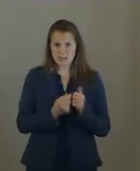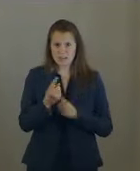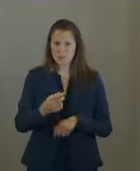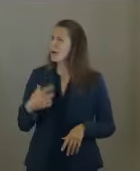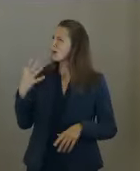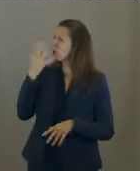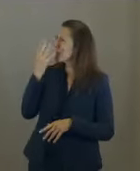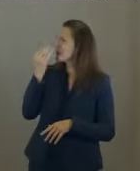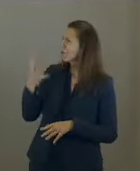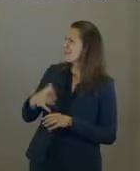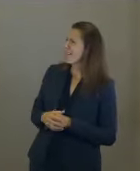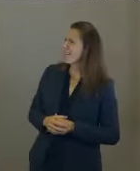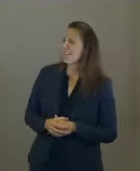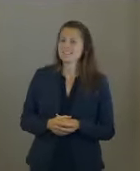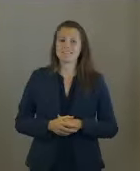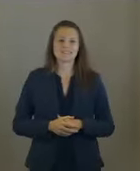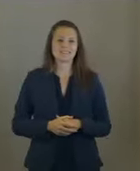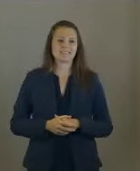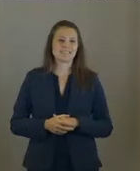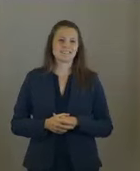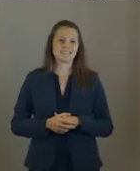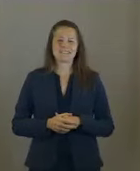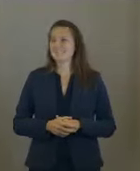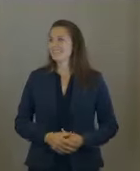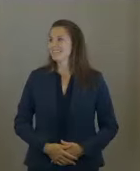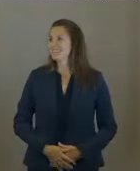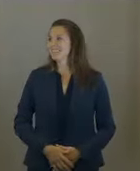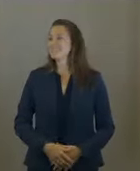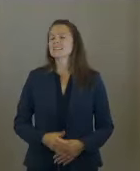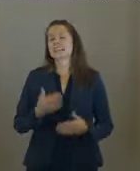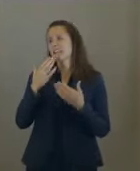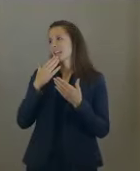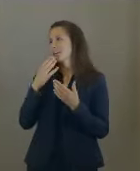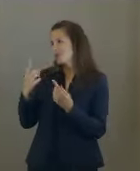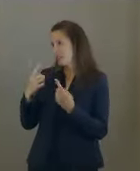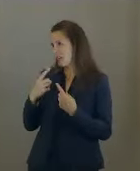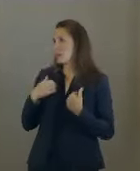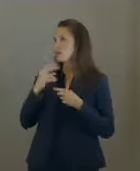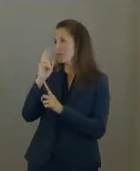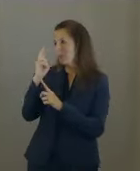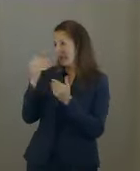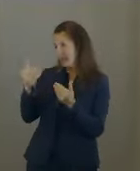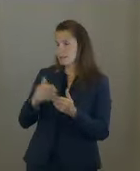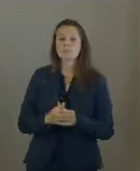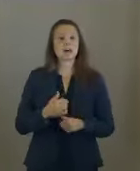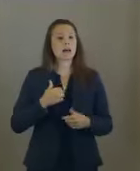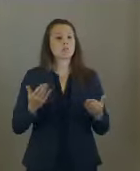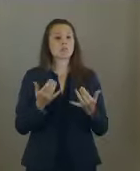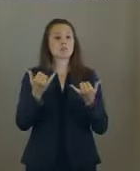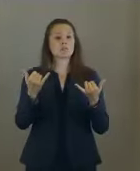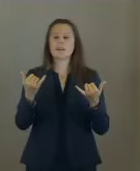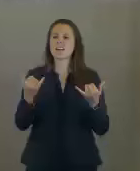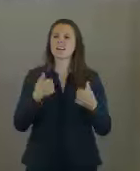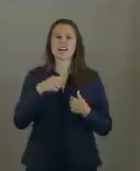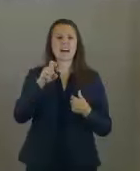Wow, you look beautiful. We excuse him. Tanya, thank you for being here. You've got 2 minutes. I'm here today because